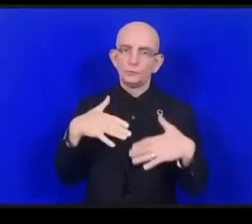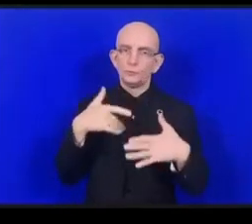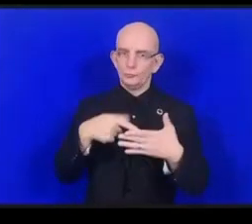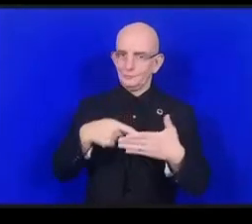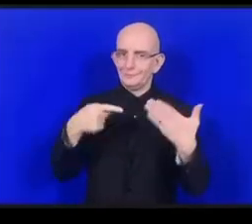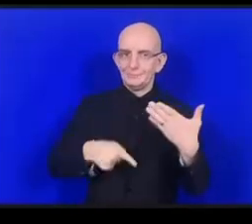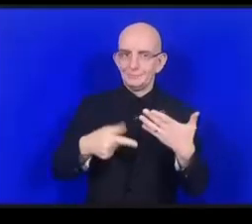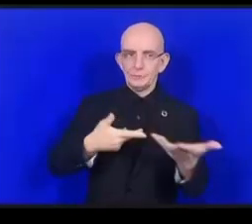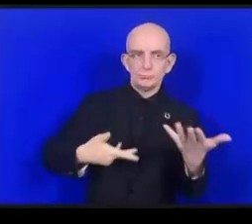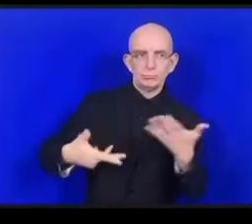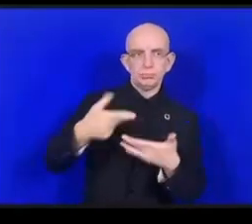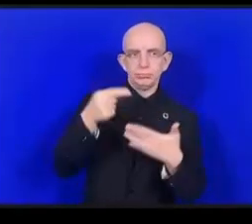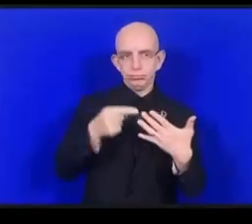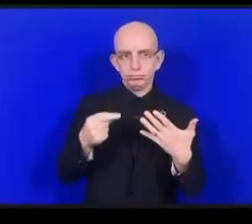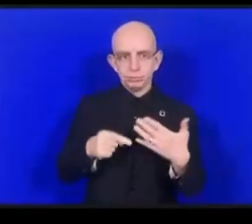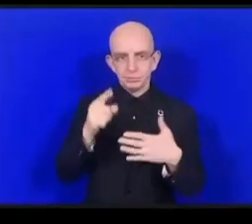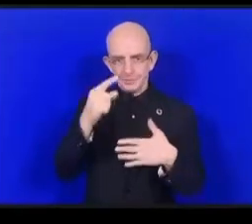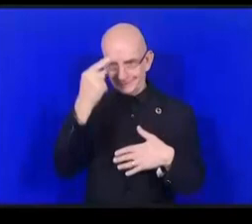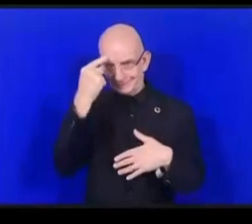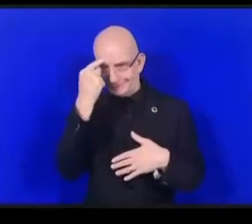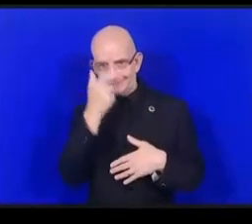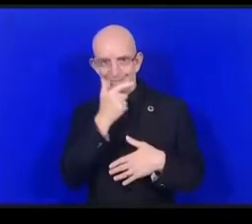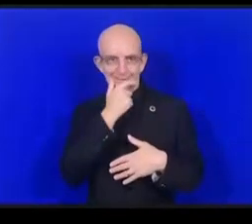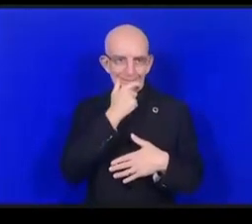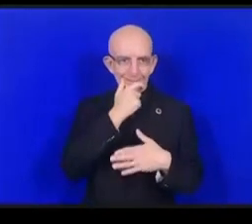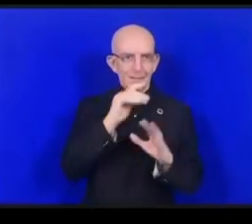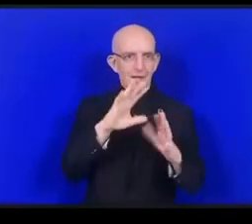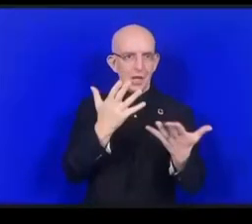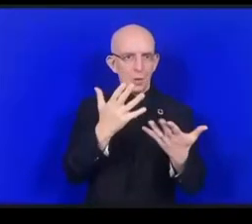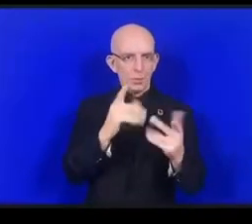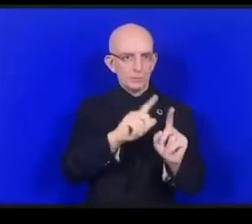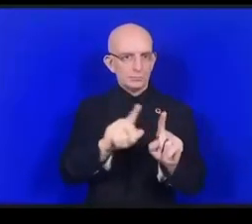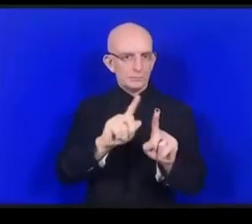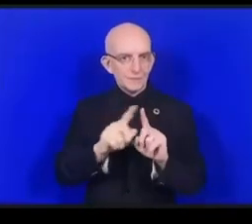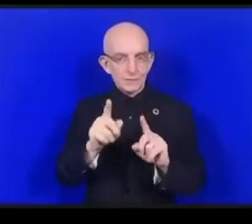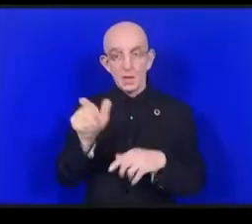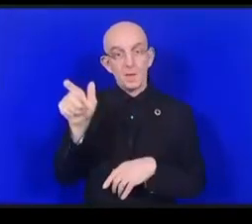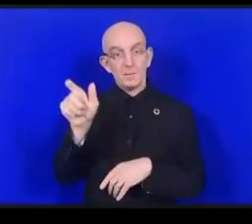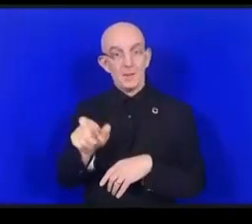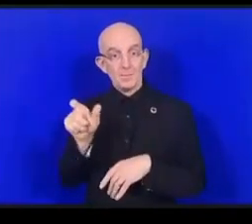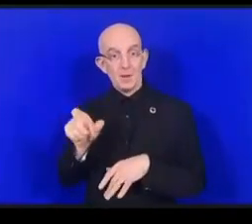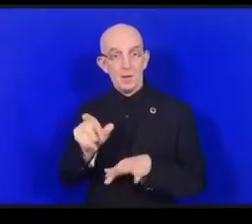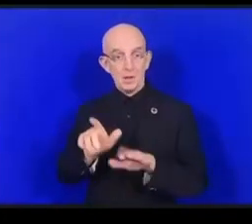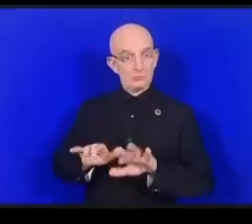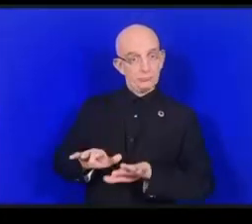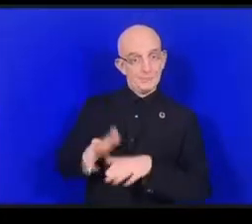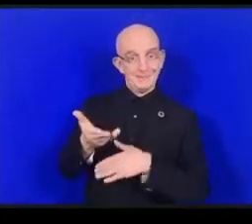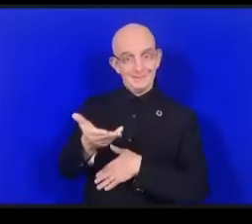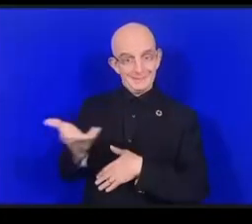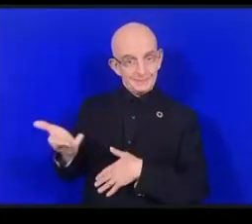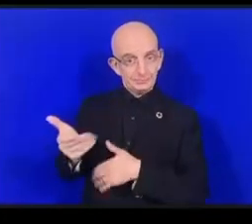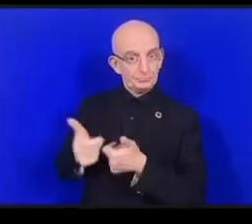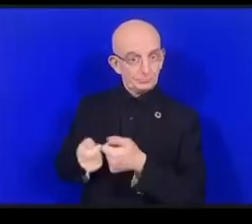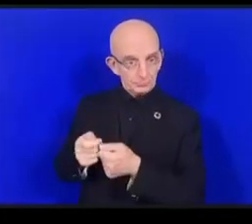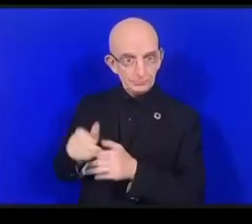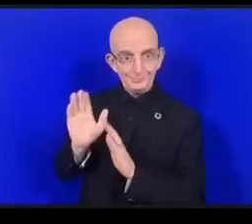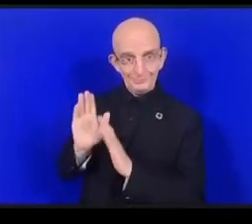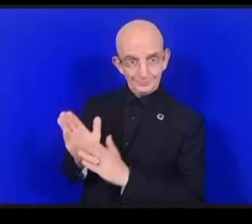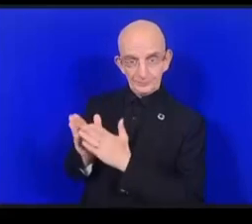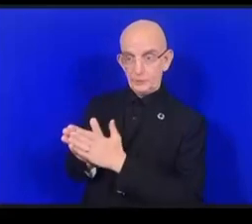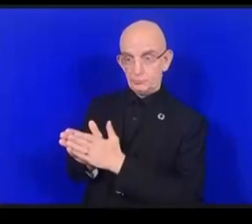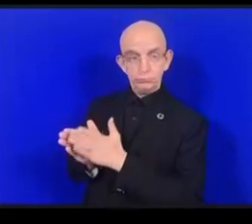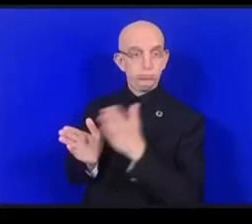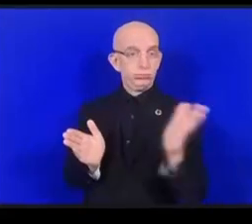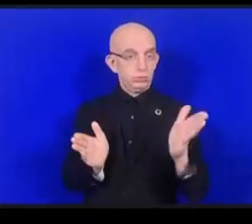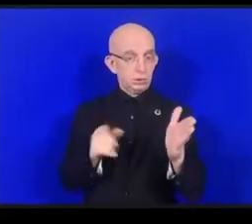open Internet. It's just more IP traffic, more TCP IP traffic or UDP traffic, and the industrial Internet